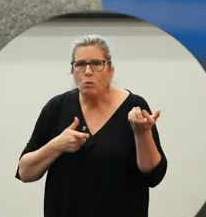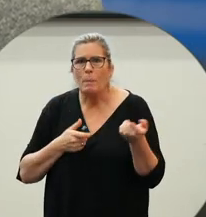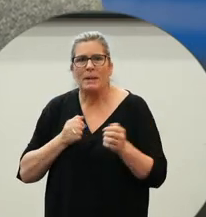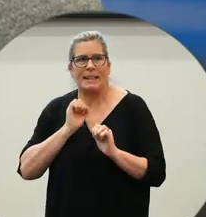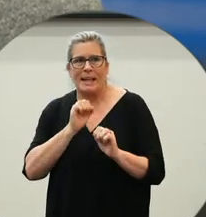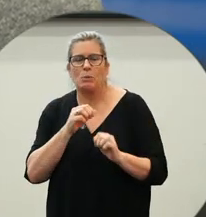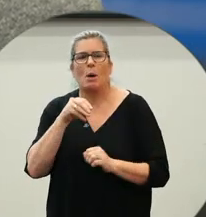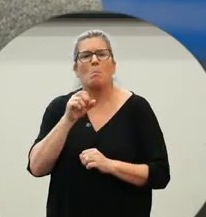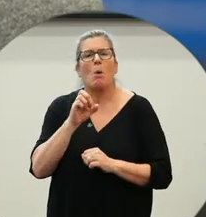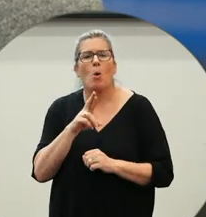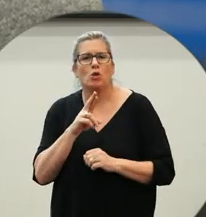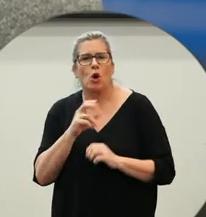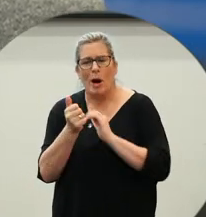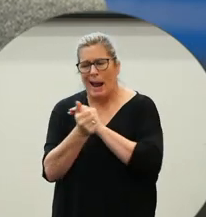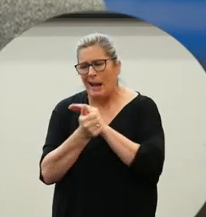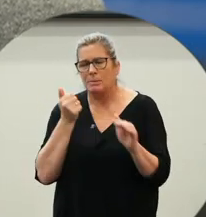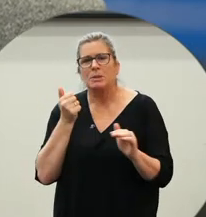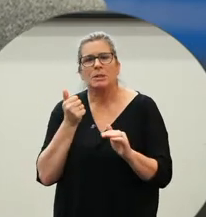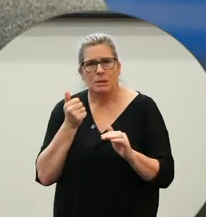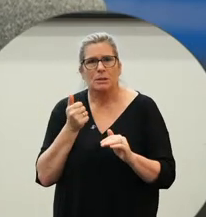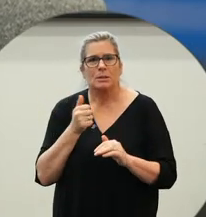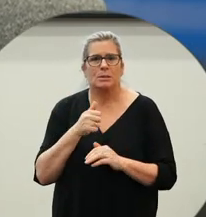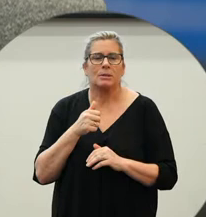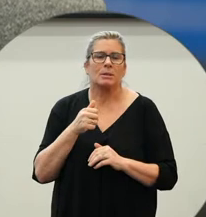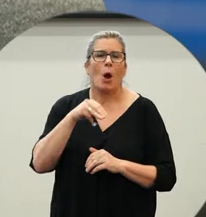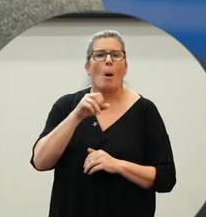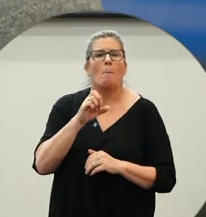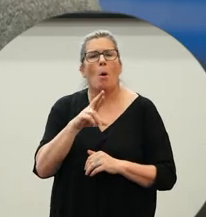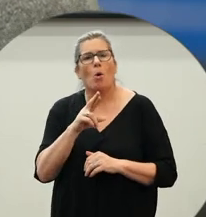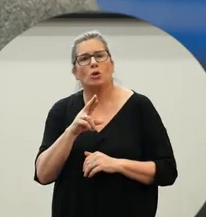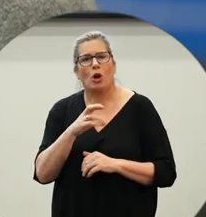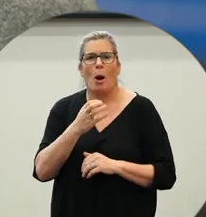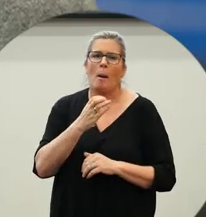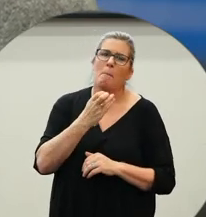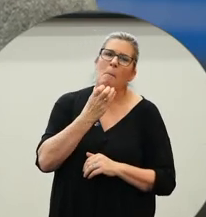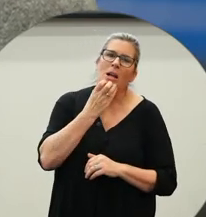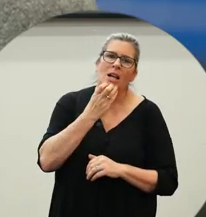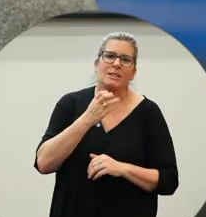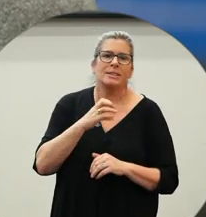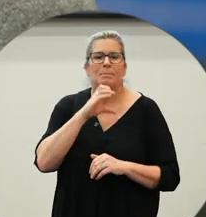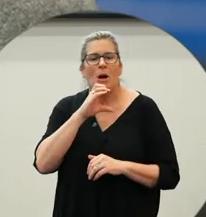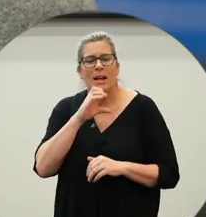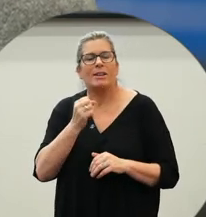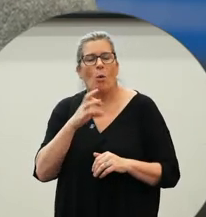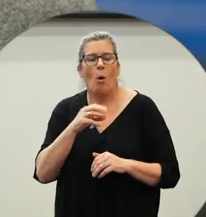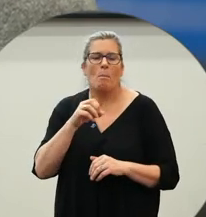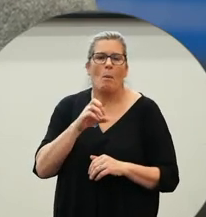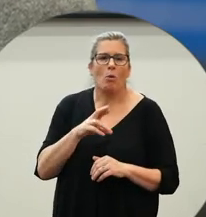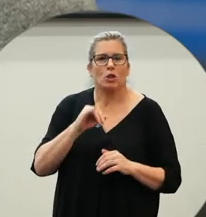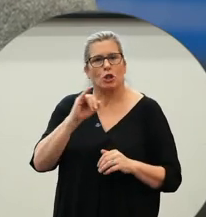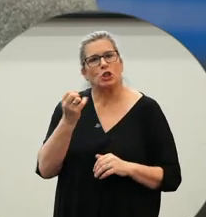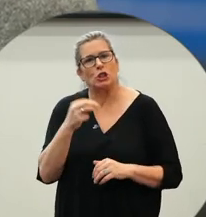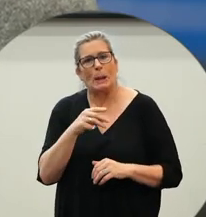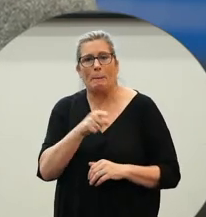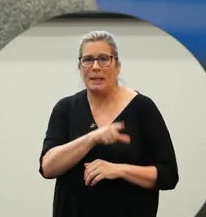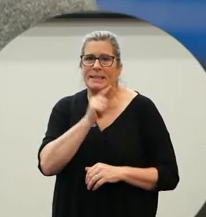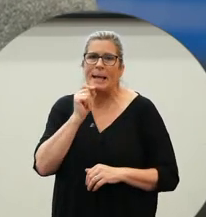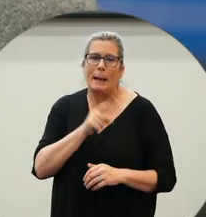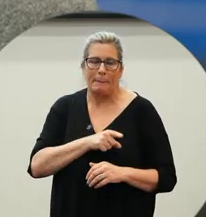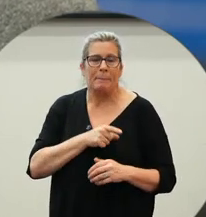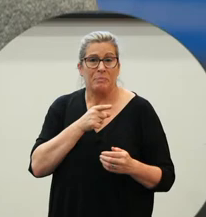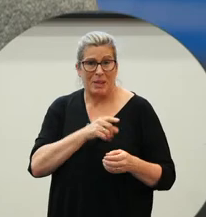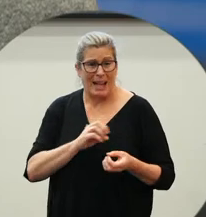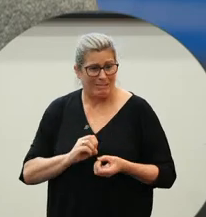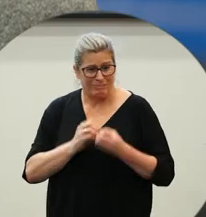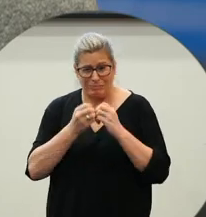expert, Mortar Monaghan, he would be known as Mortar Jim. And then they developed all